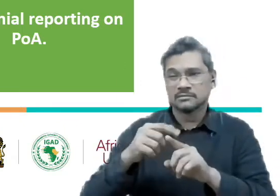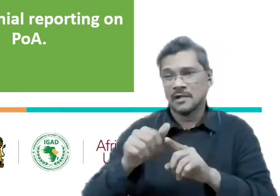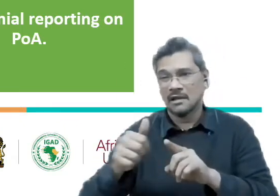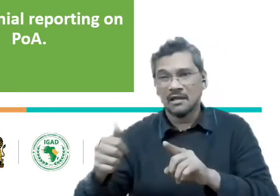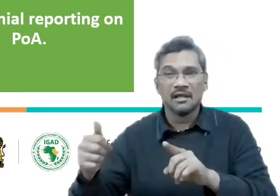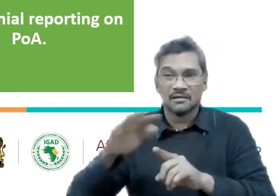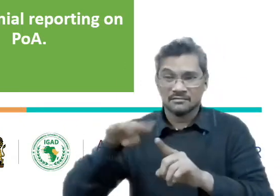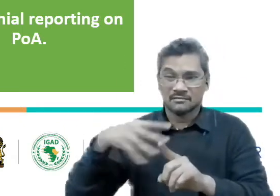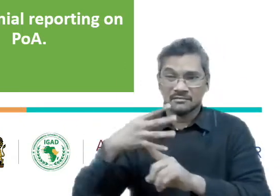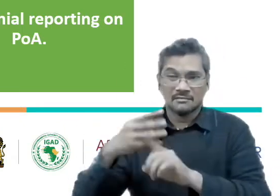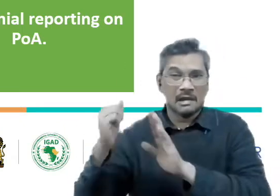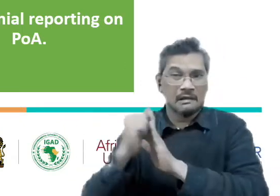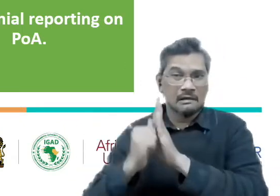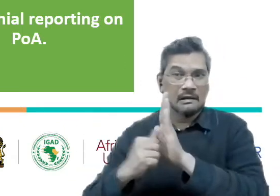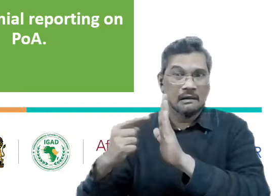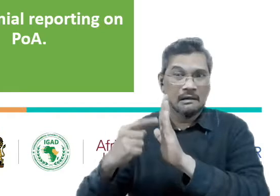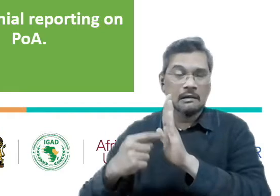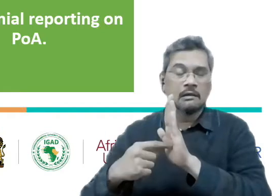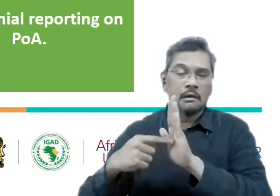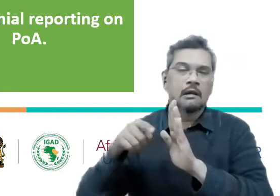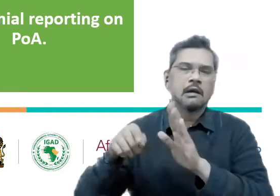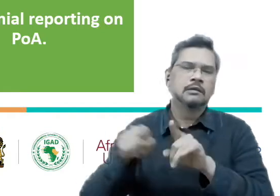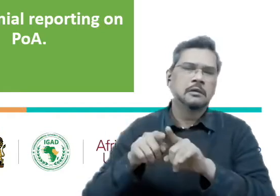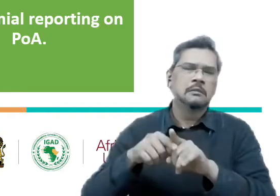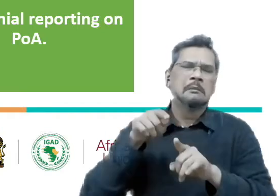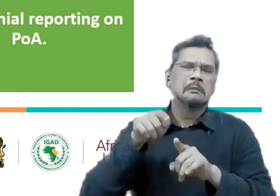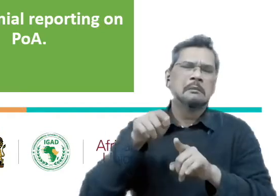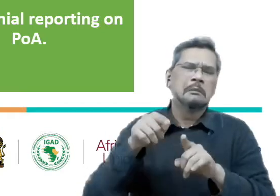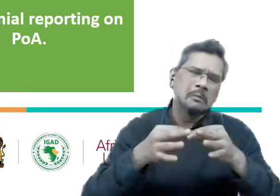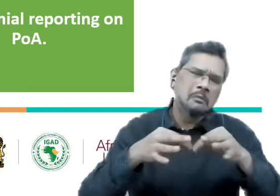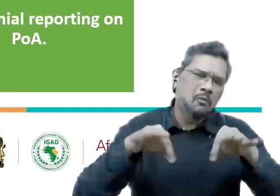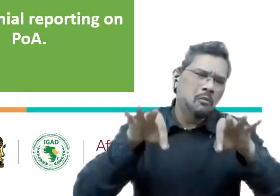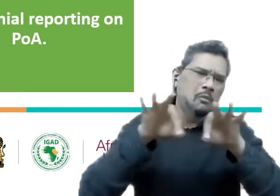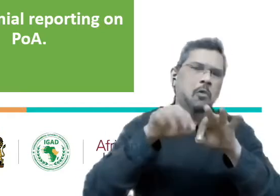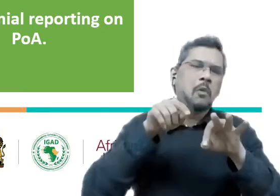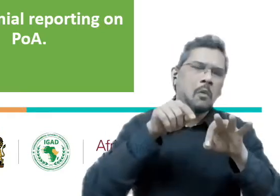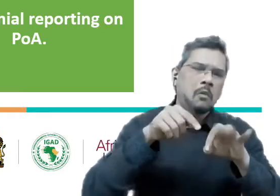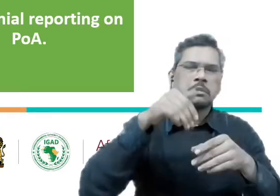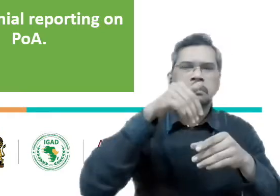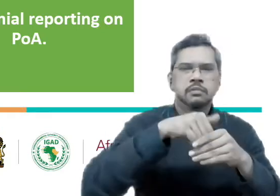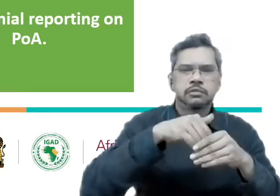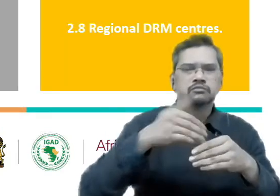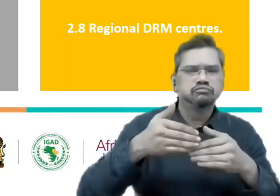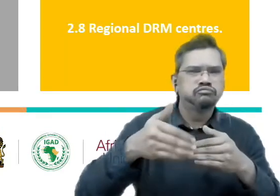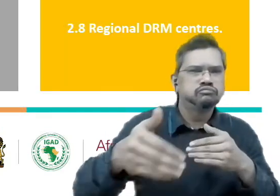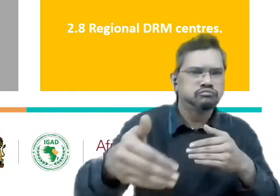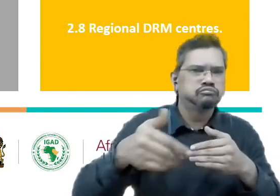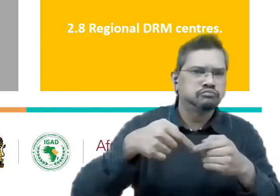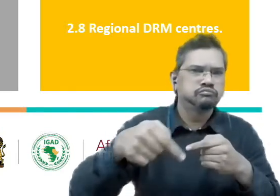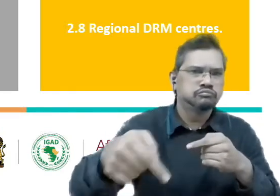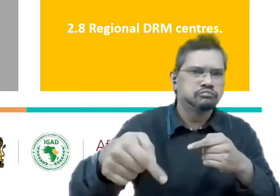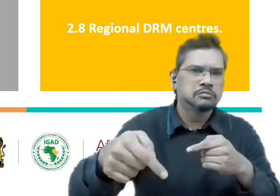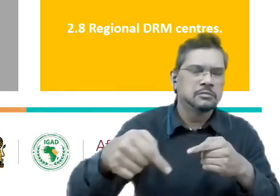are key areas that we would like to achieve in the next remaining period during this new matrix.